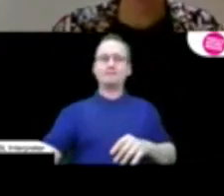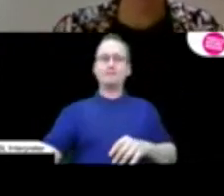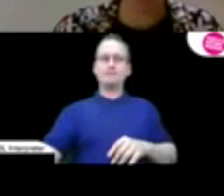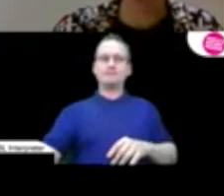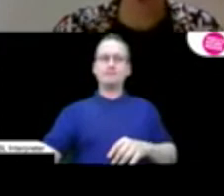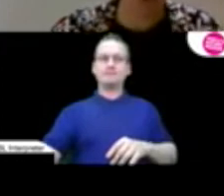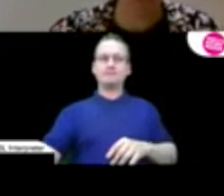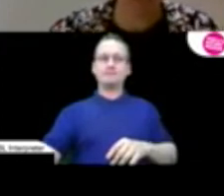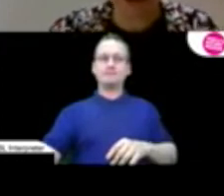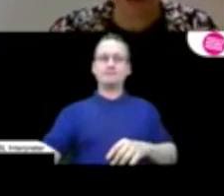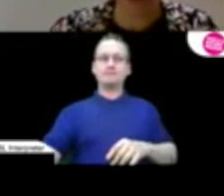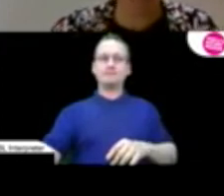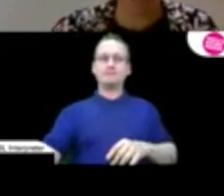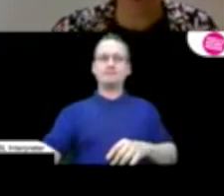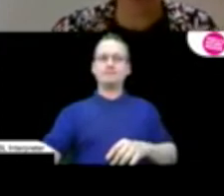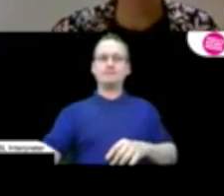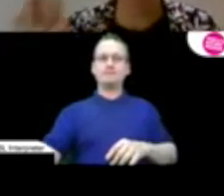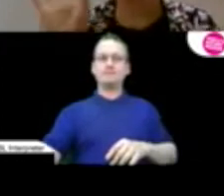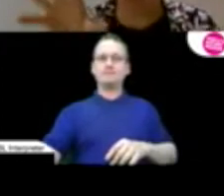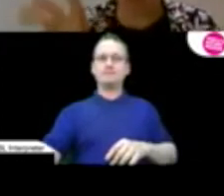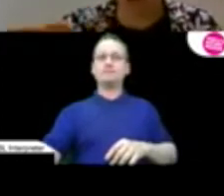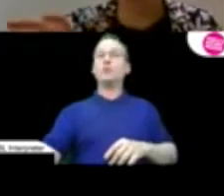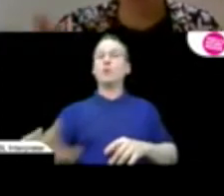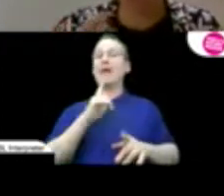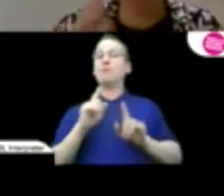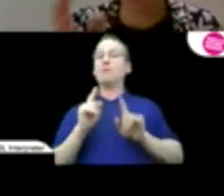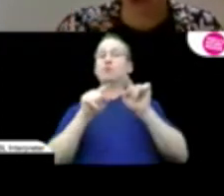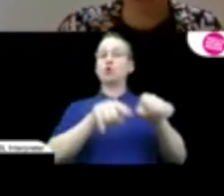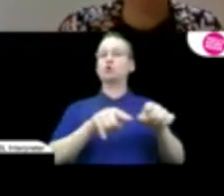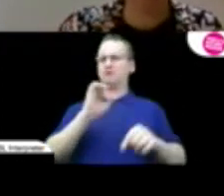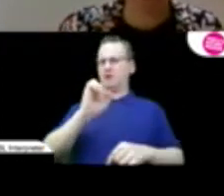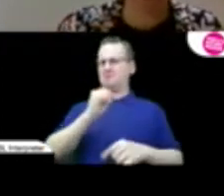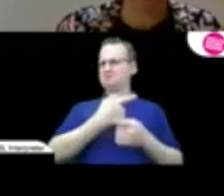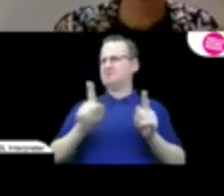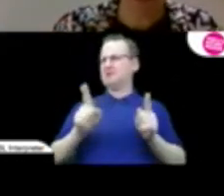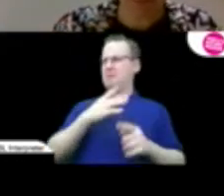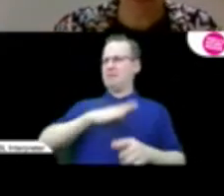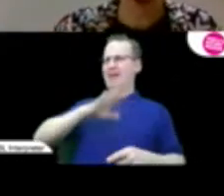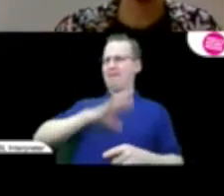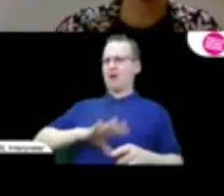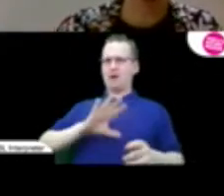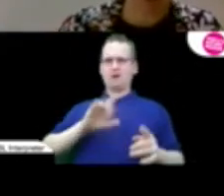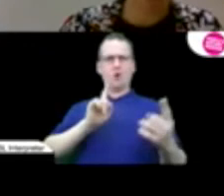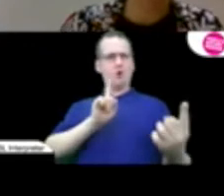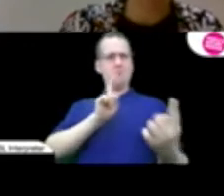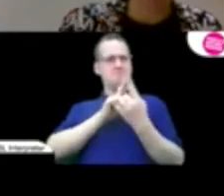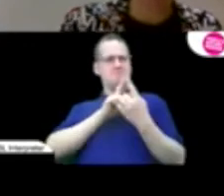prosecuted for a whole range of behaviour and touching.